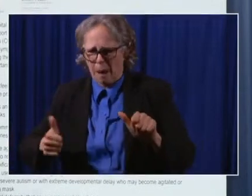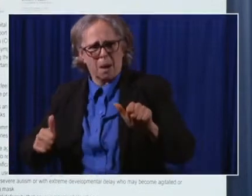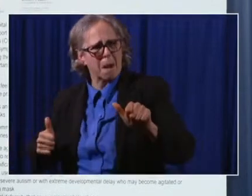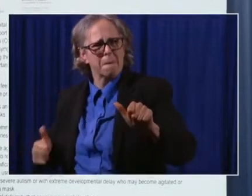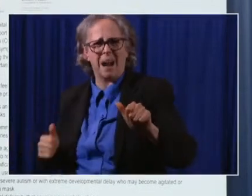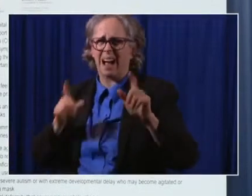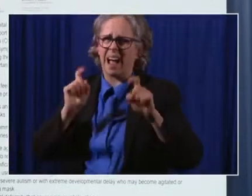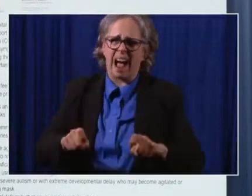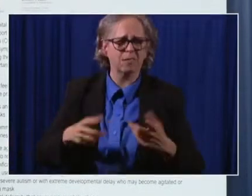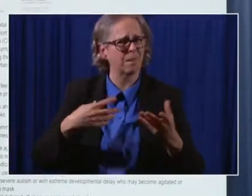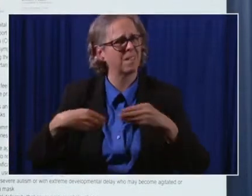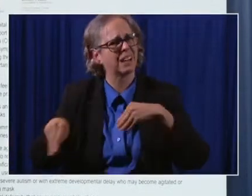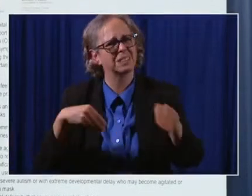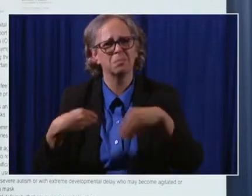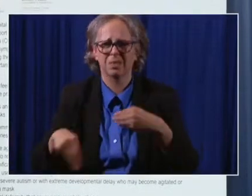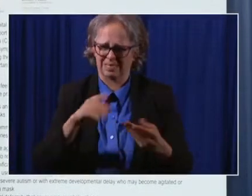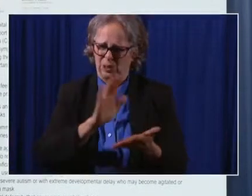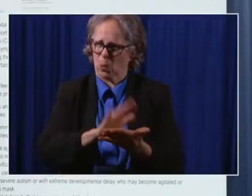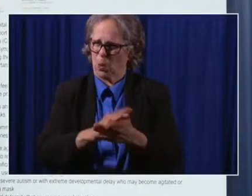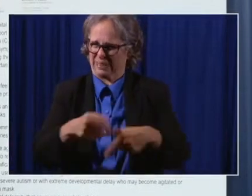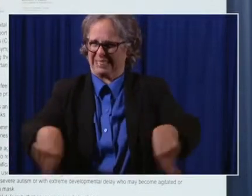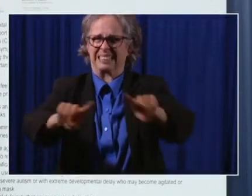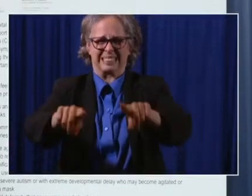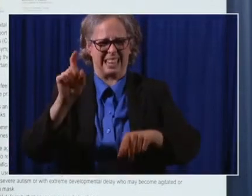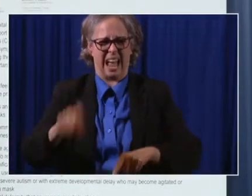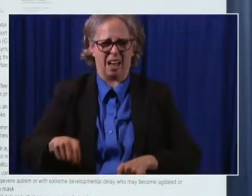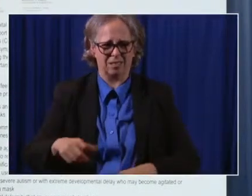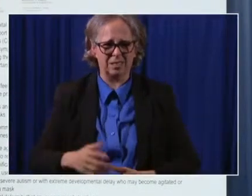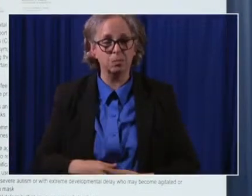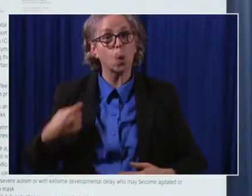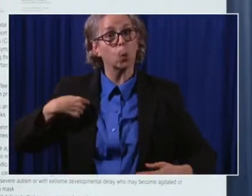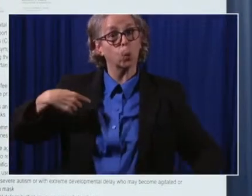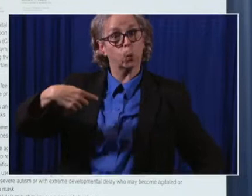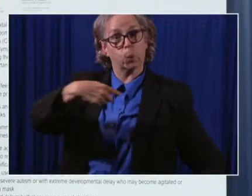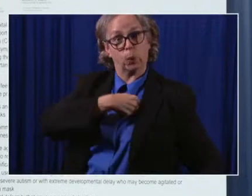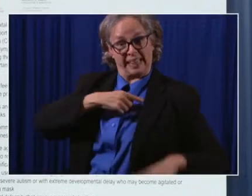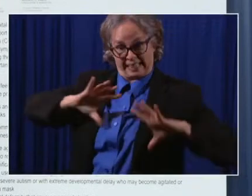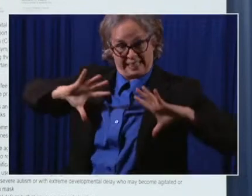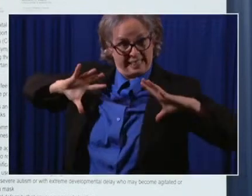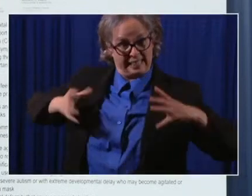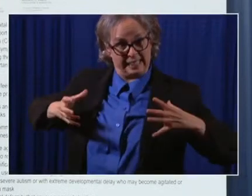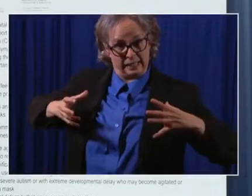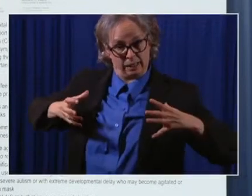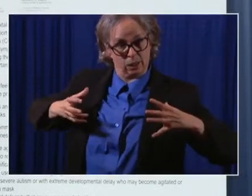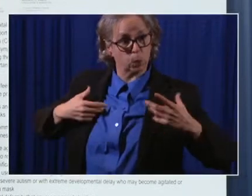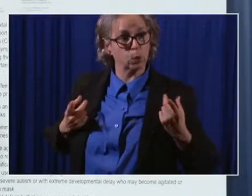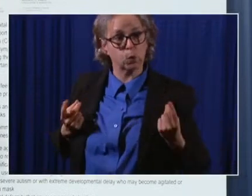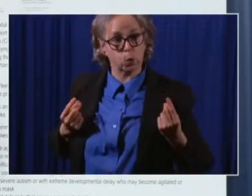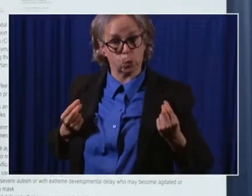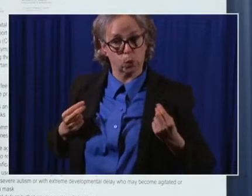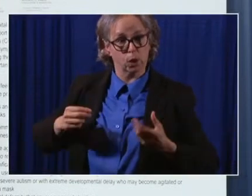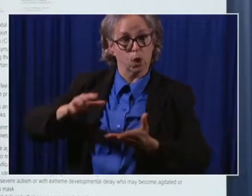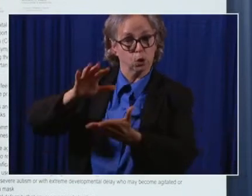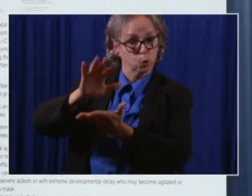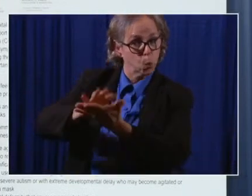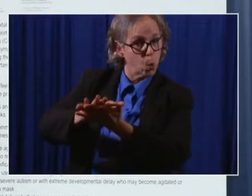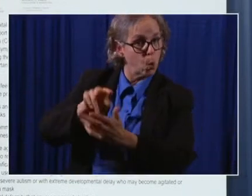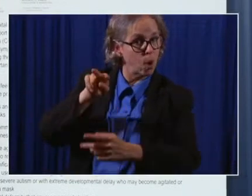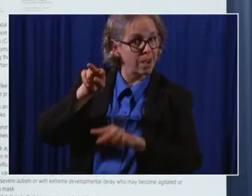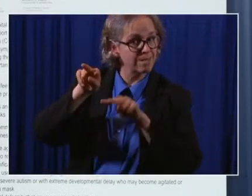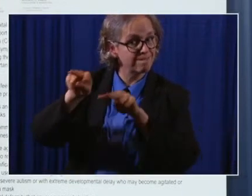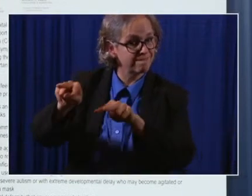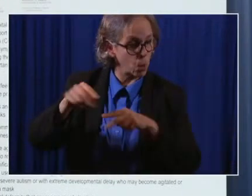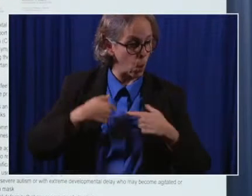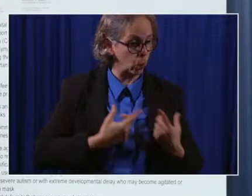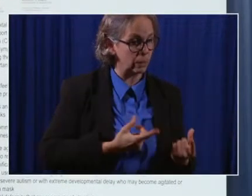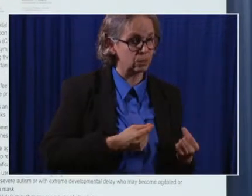can impact what that future will bring. Again, two real variables: